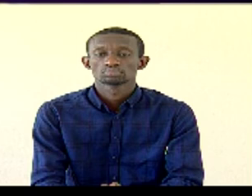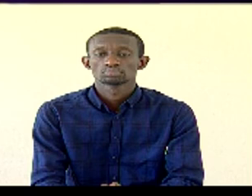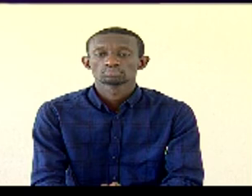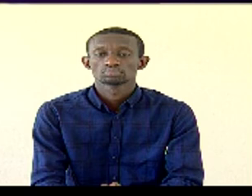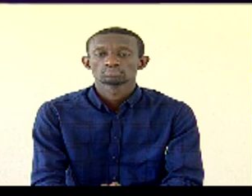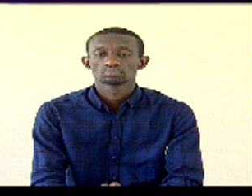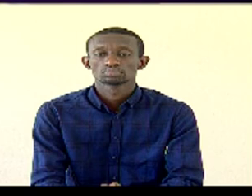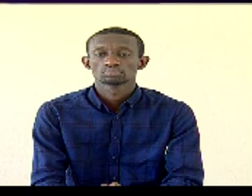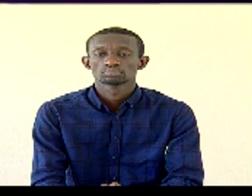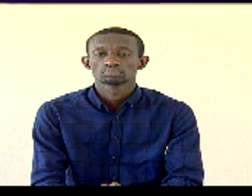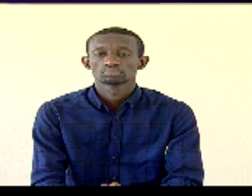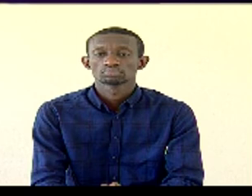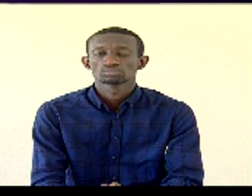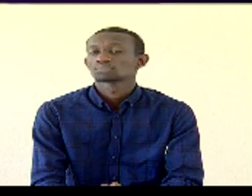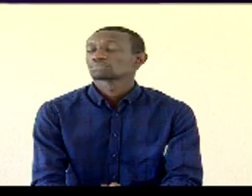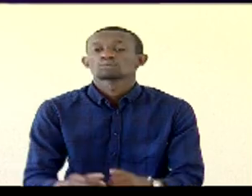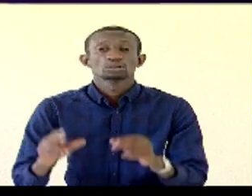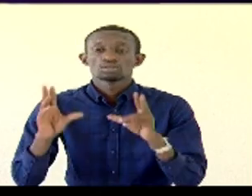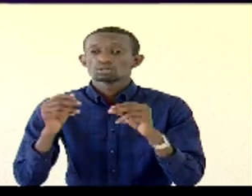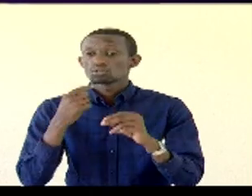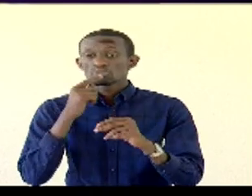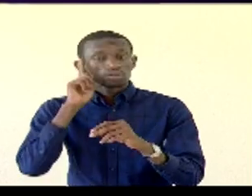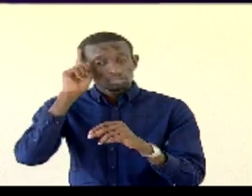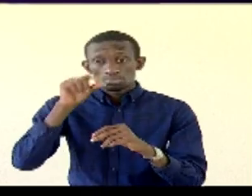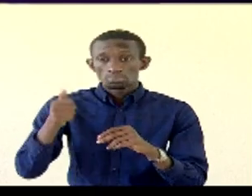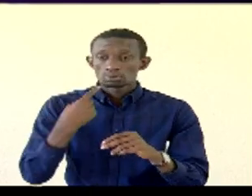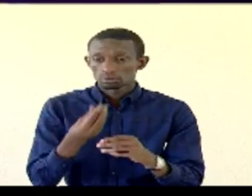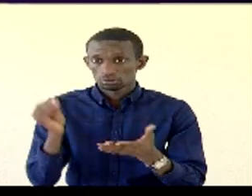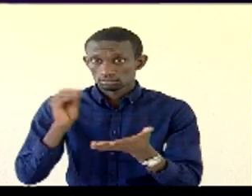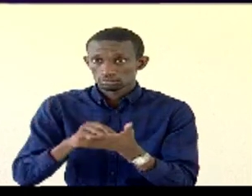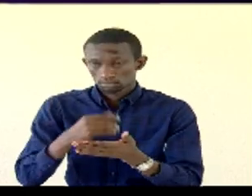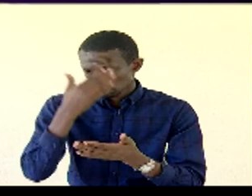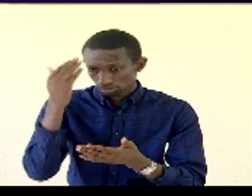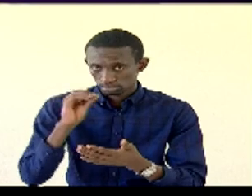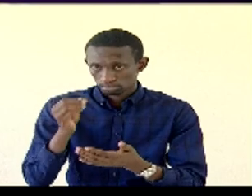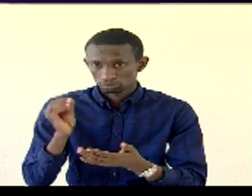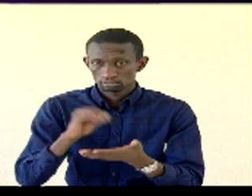don't miss out anything because I'm not going through this over and over again.